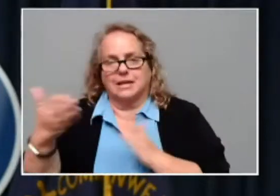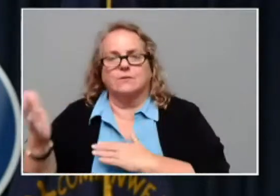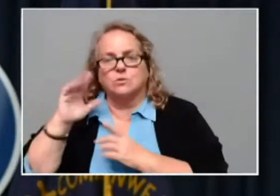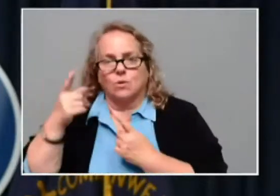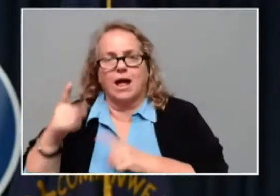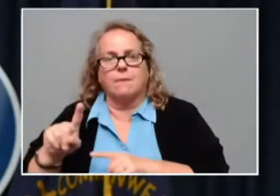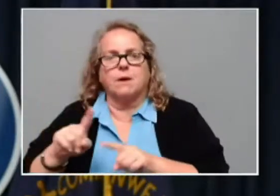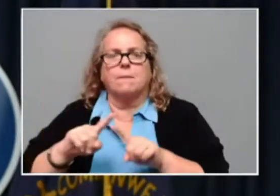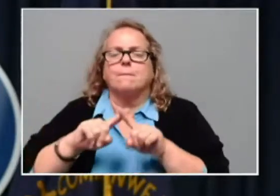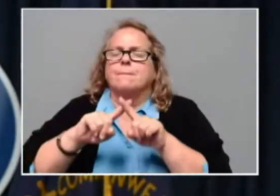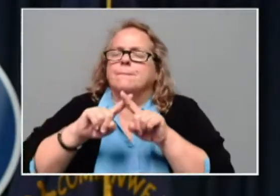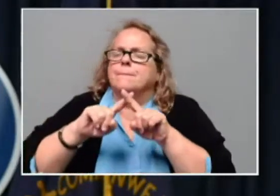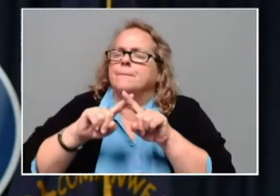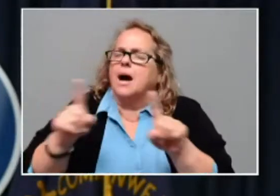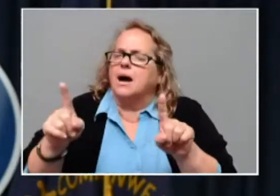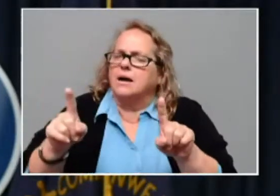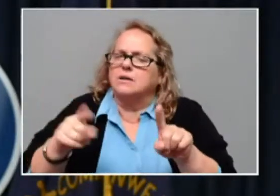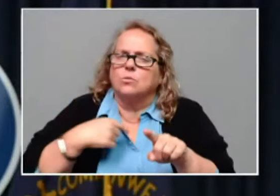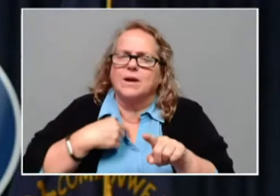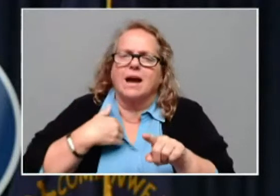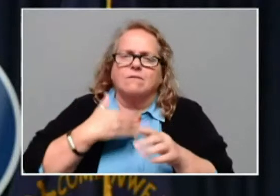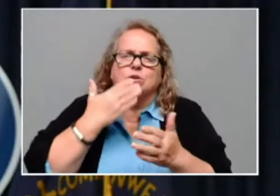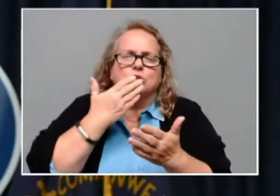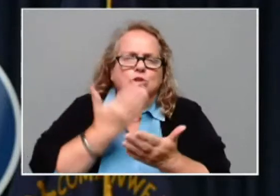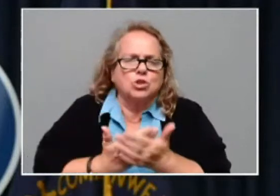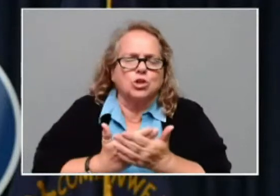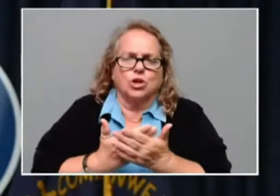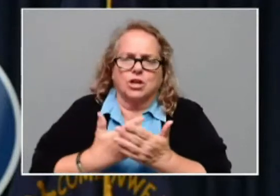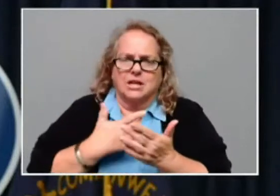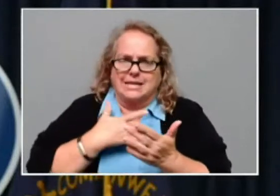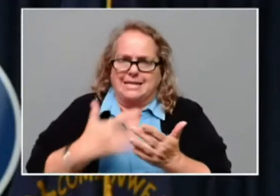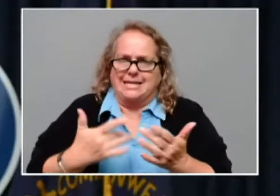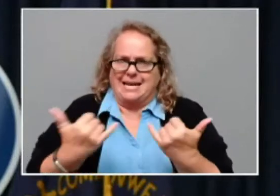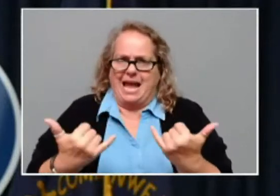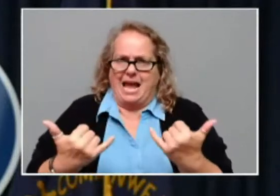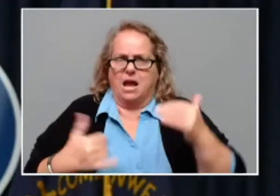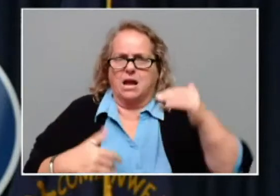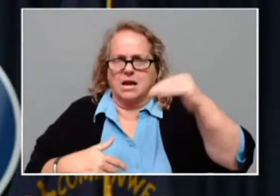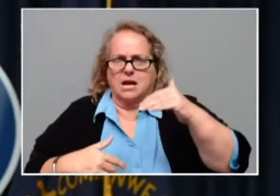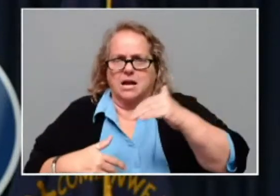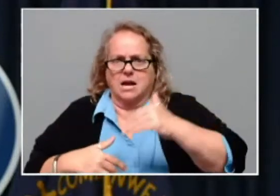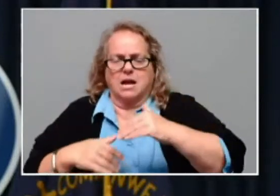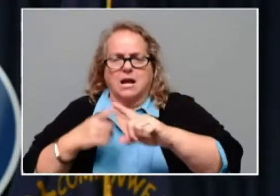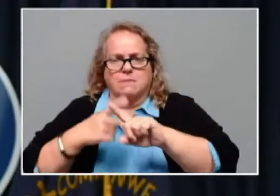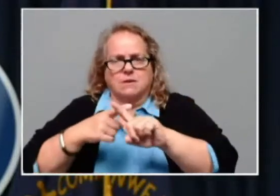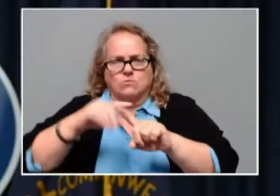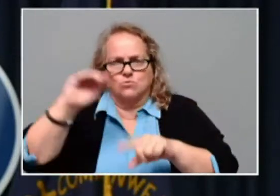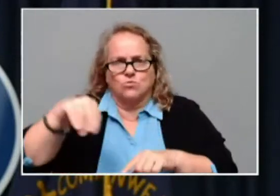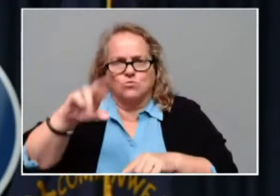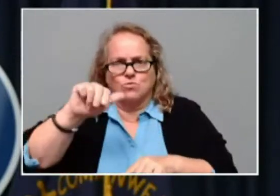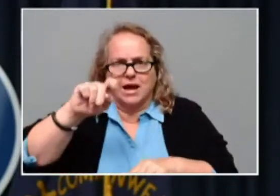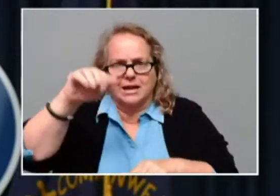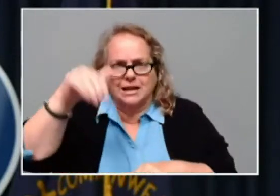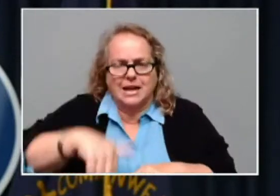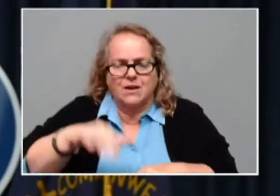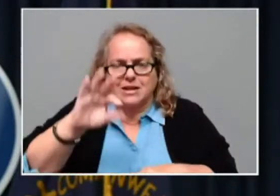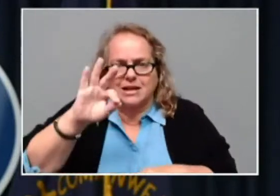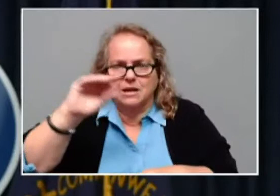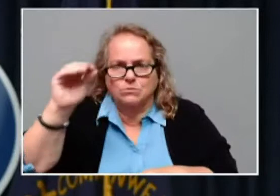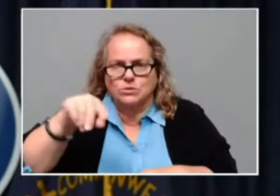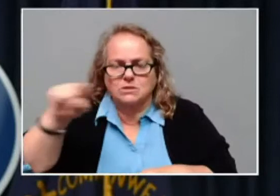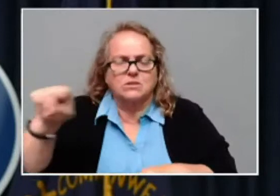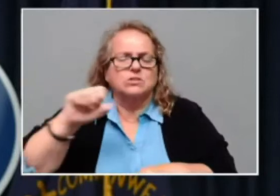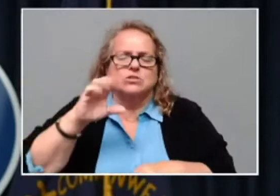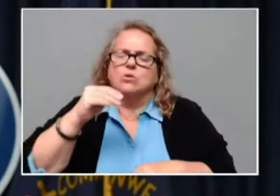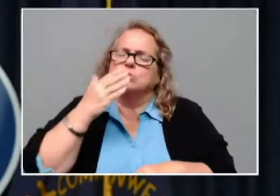trends in especially our positivity rate and number of Kentuckians that are hospitalized going down. Let's make